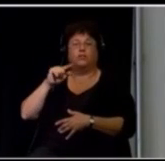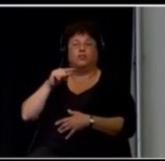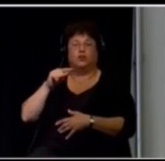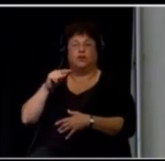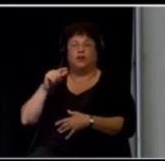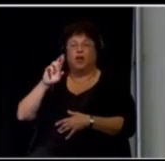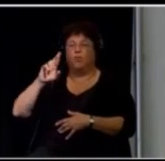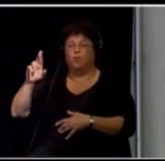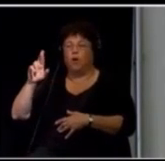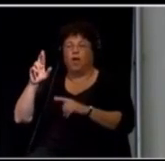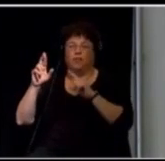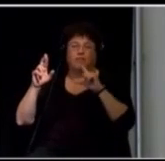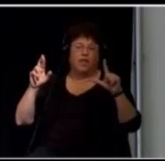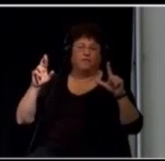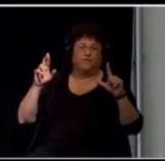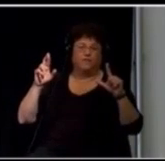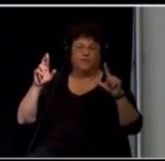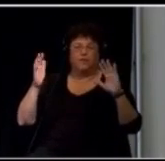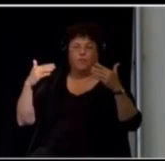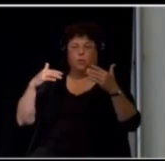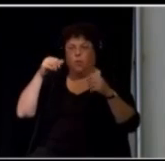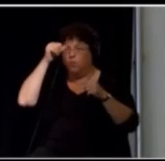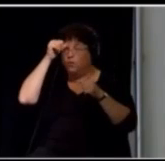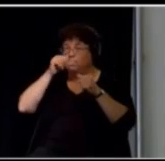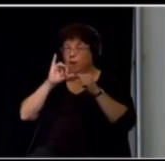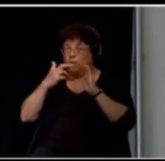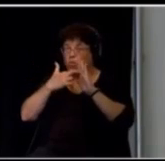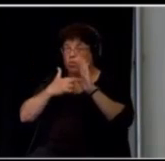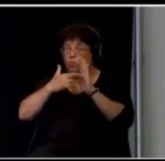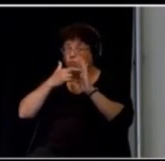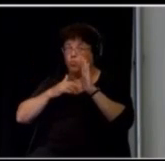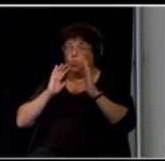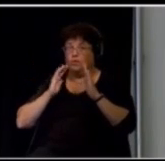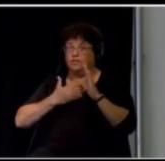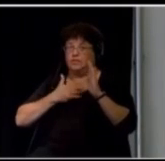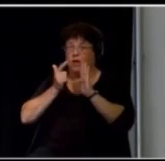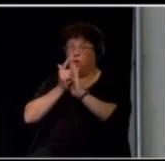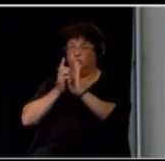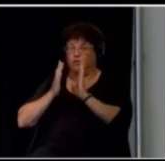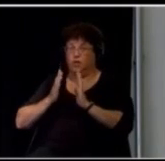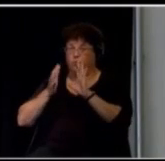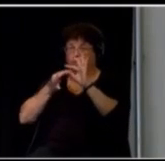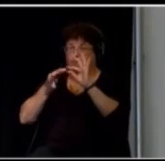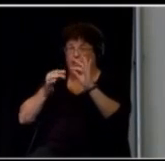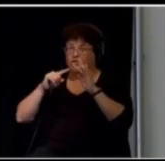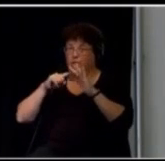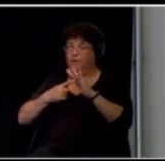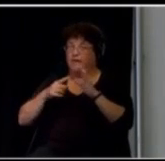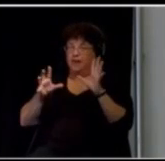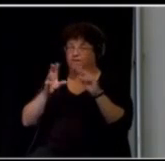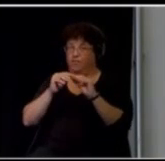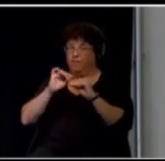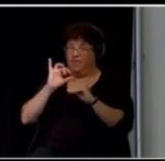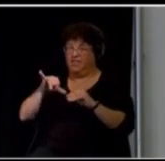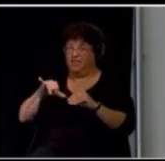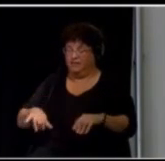of the room, and obviously remember the rules that our general counsel mentioned at the beginning of the meeting.